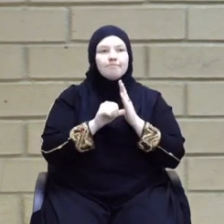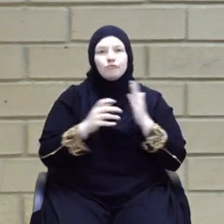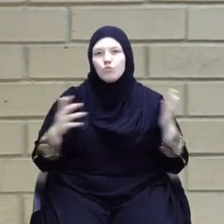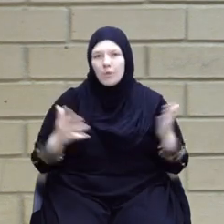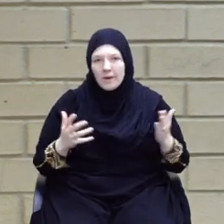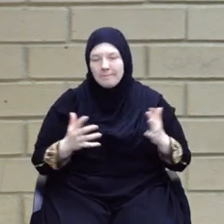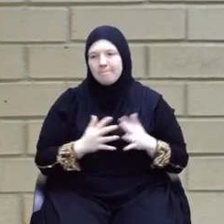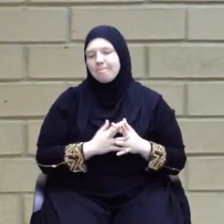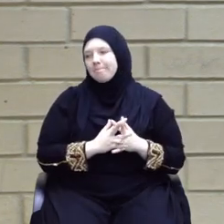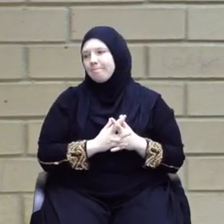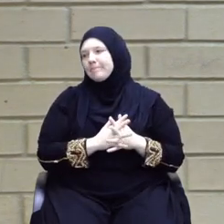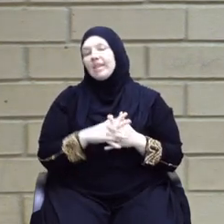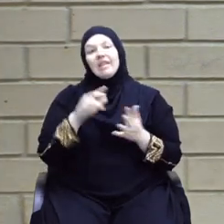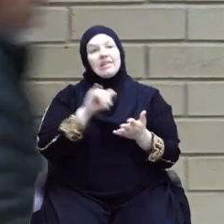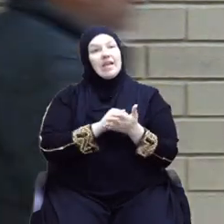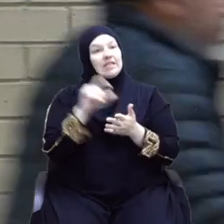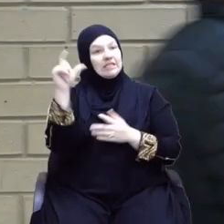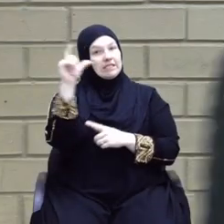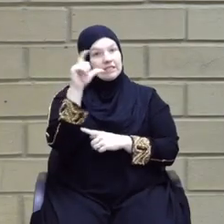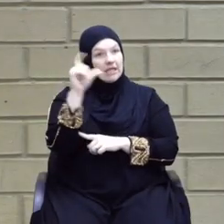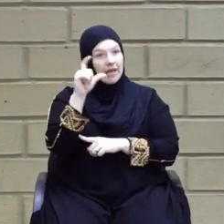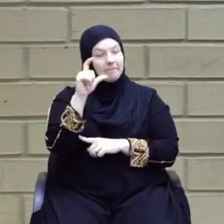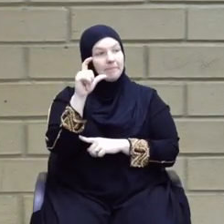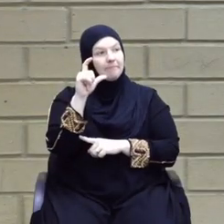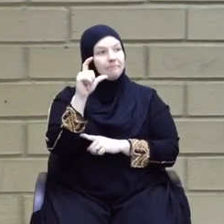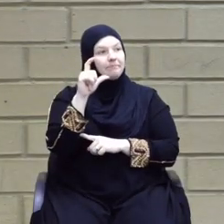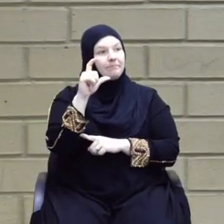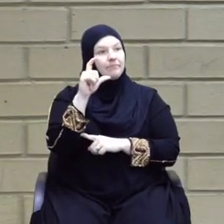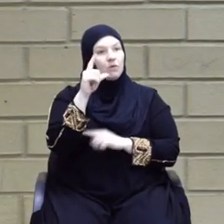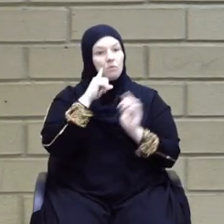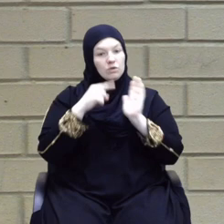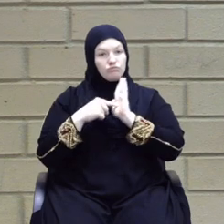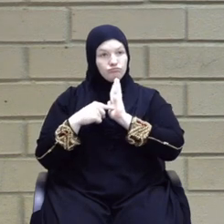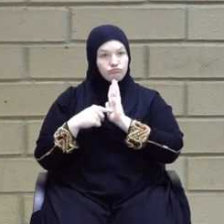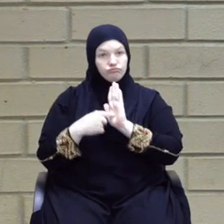that Islam, when Islam was revealed,